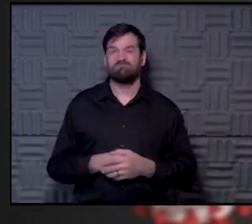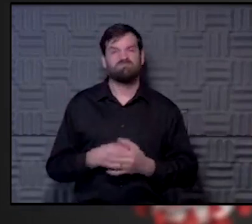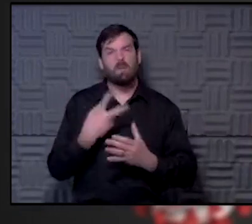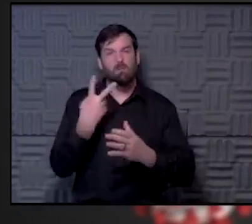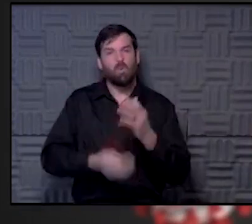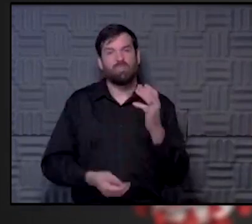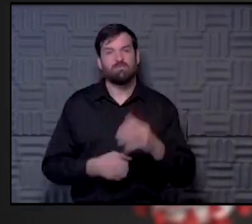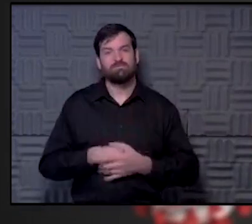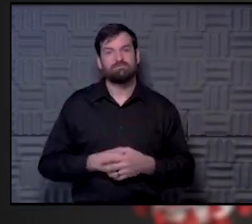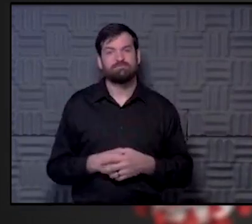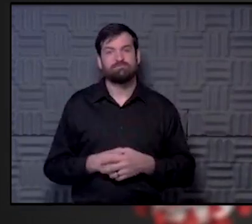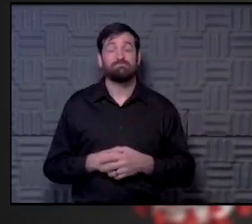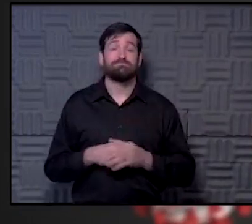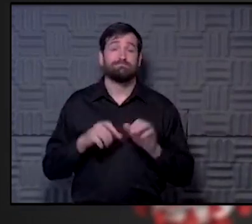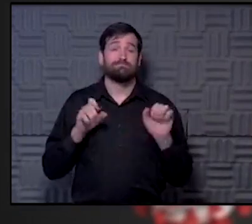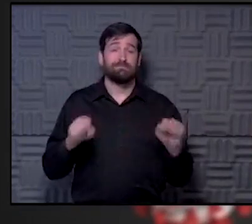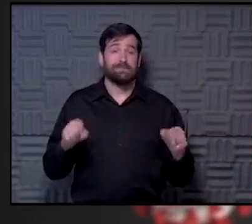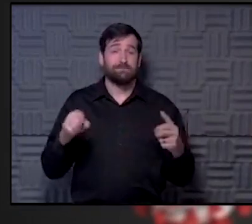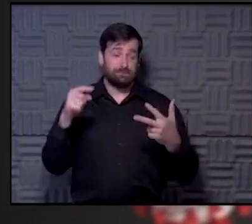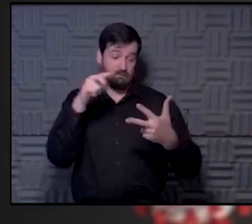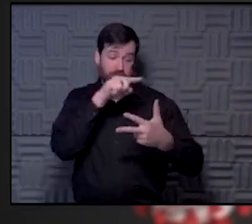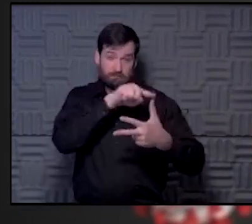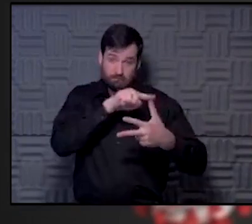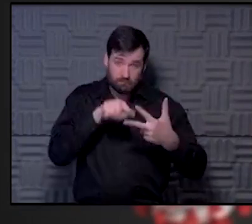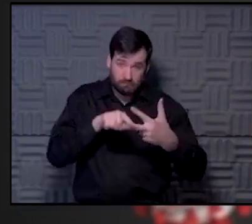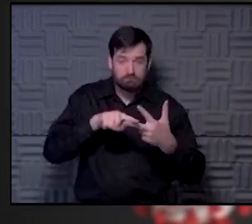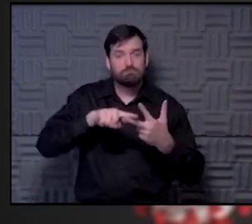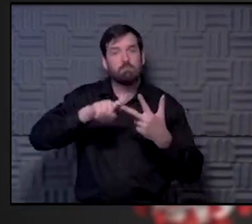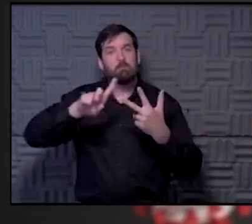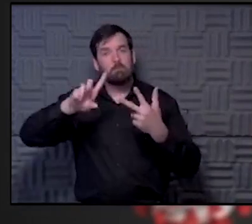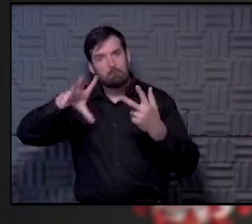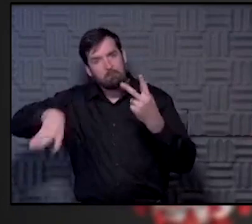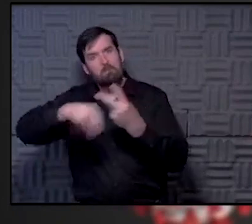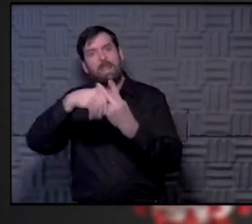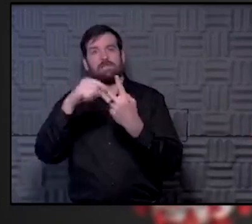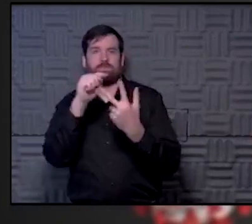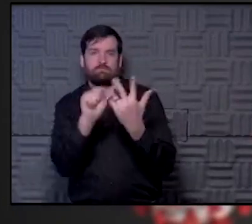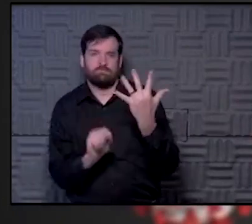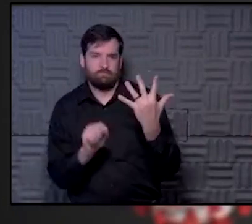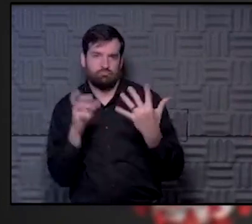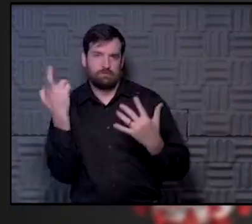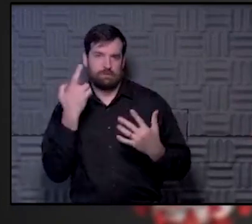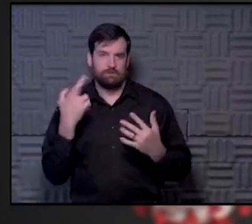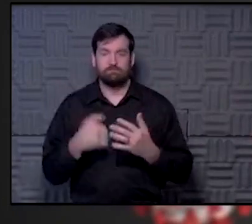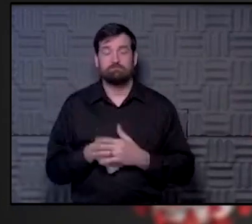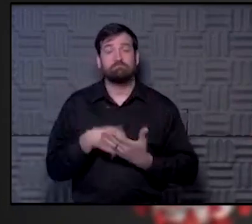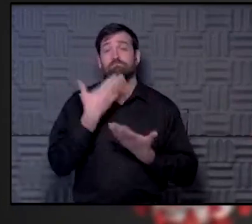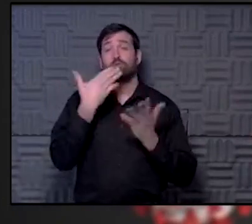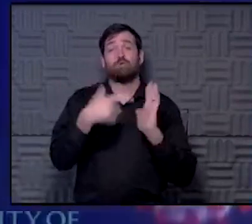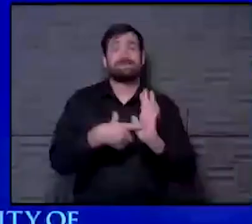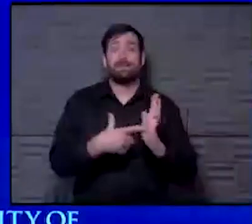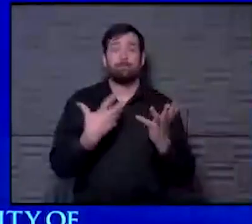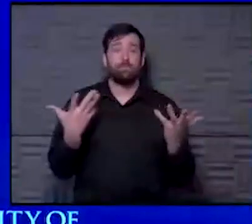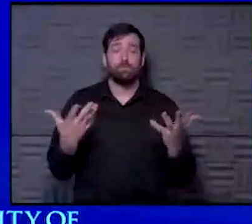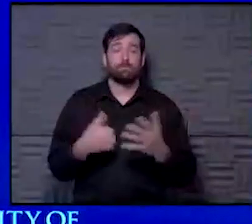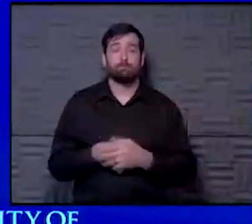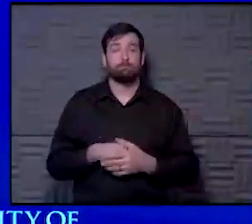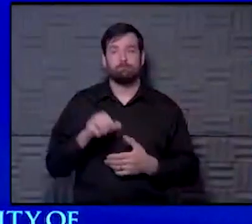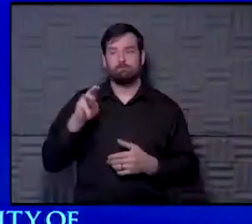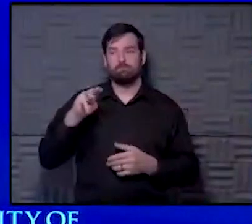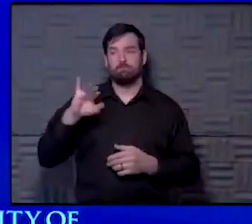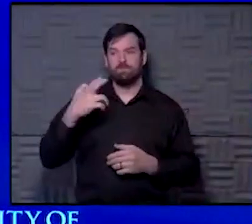both, and likely other things. And I think the really great example that I'll throw out there to start the conversation is